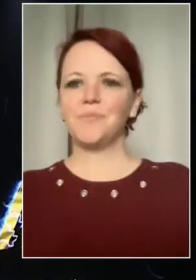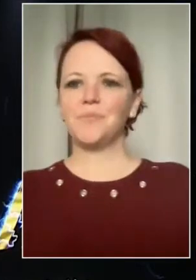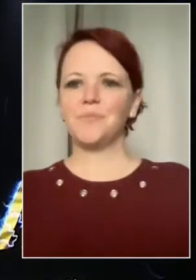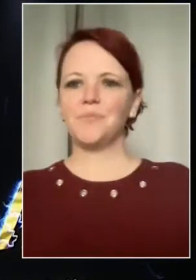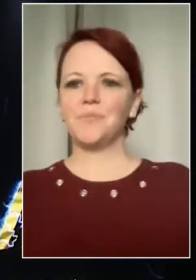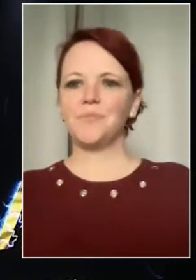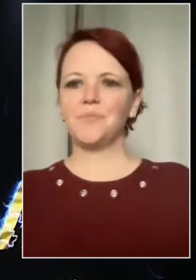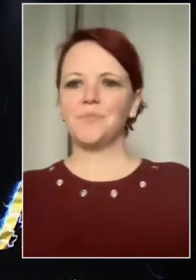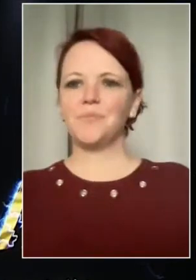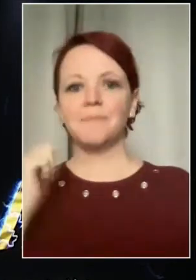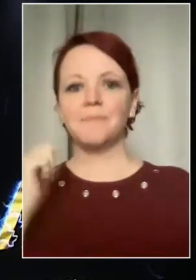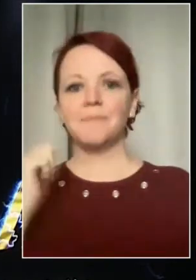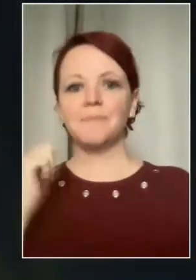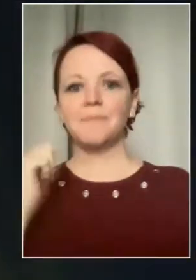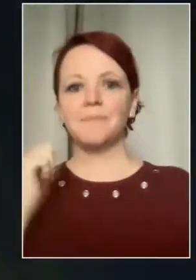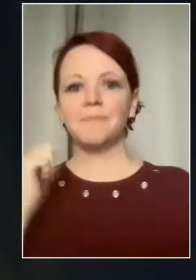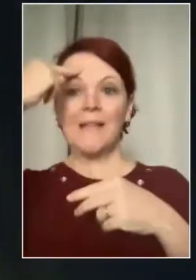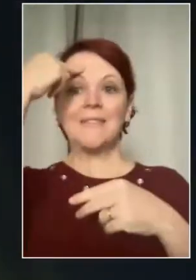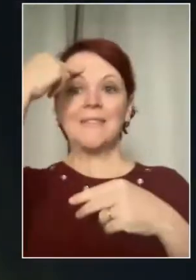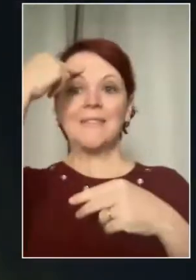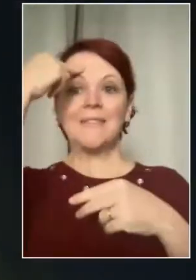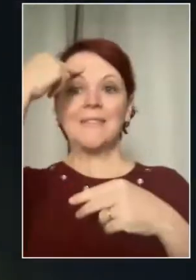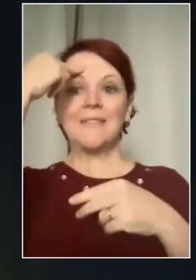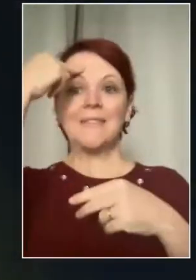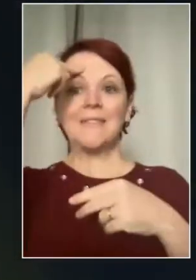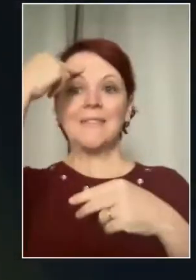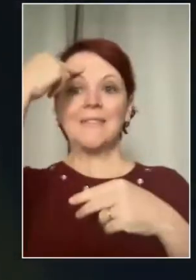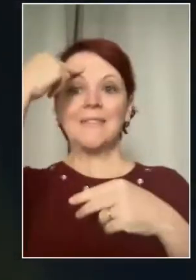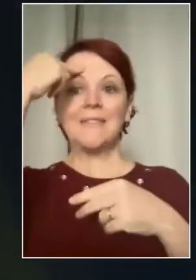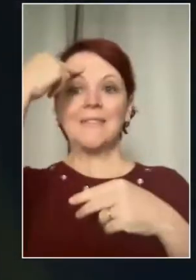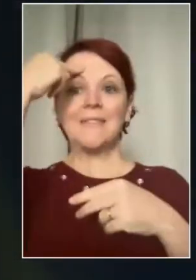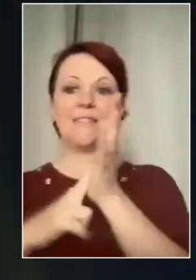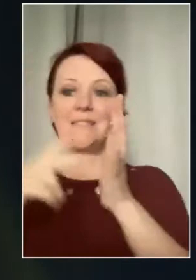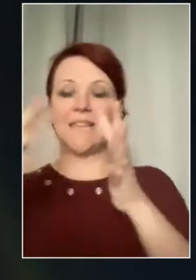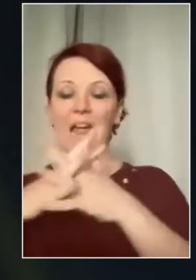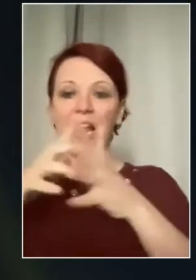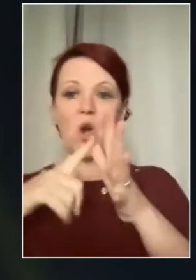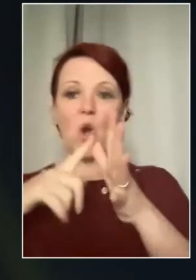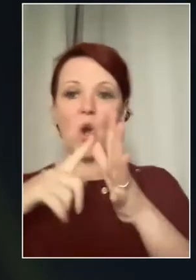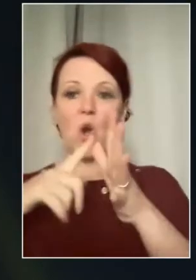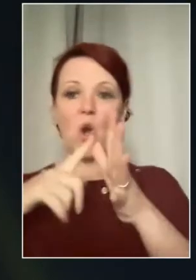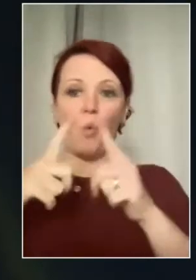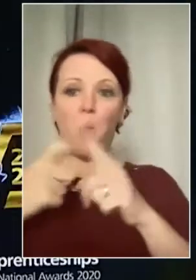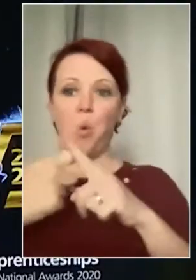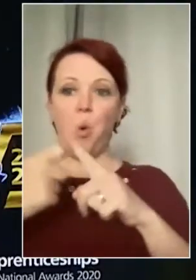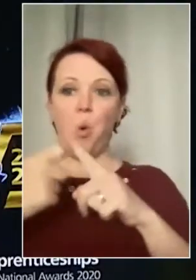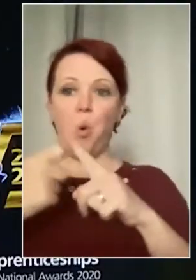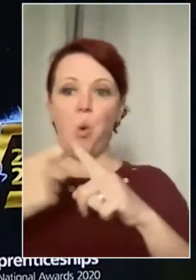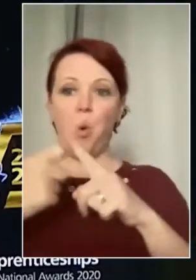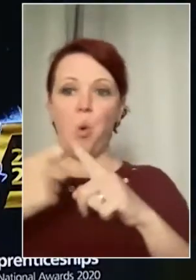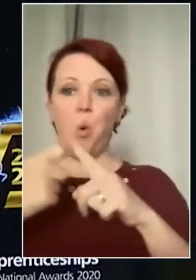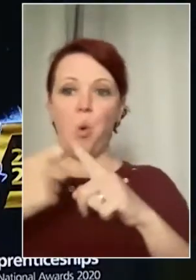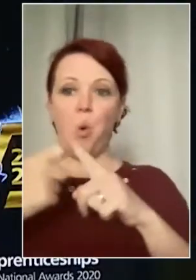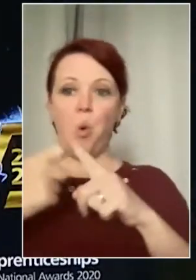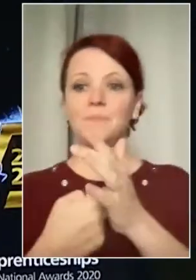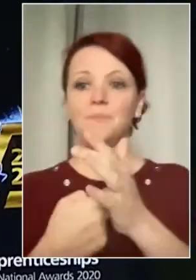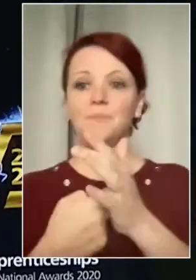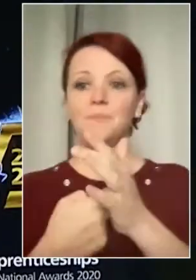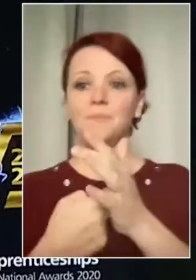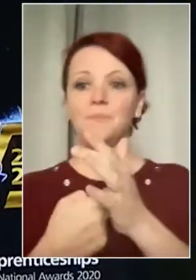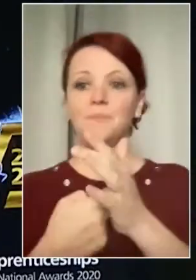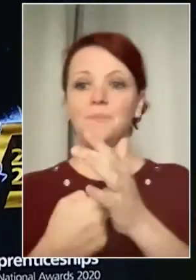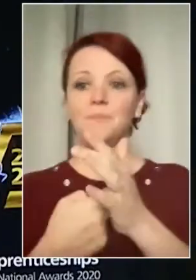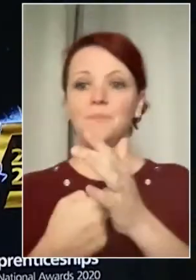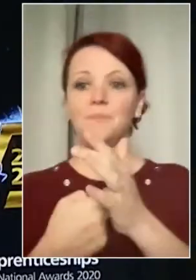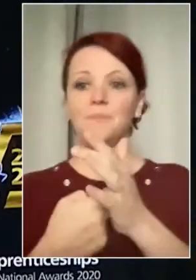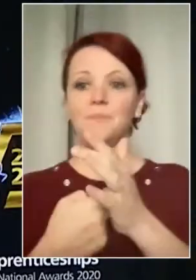Hello everybody, and welcome to the most exciting night of the year in the world of apprenticeships. My name is Dan Walker, and I'll be your host as we